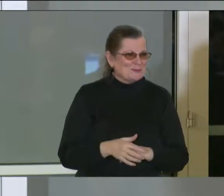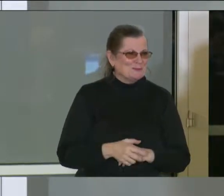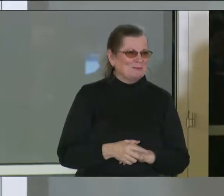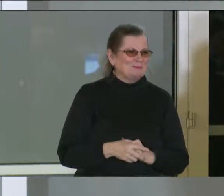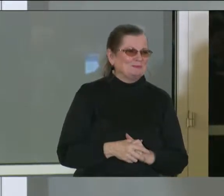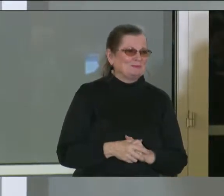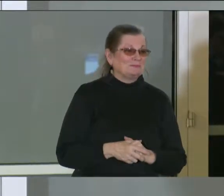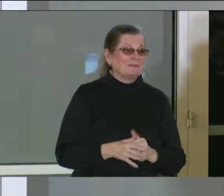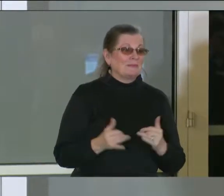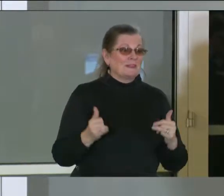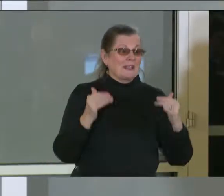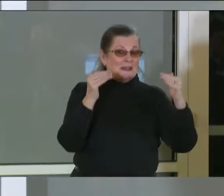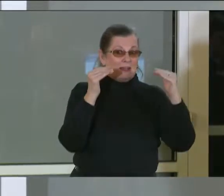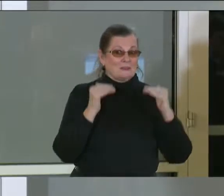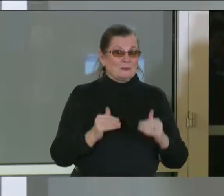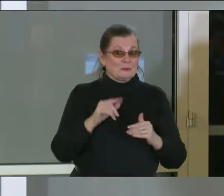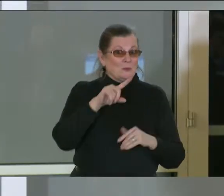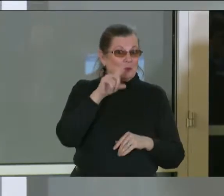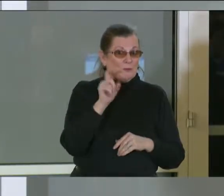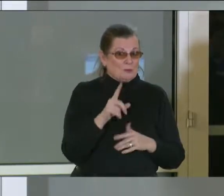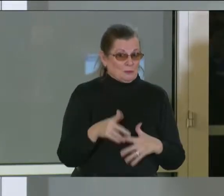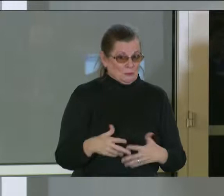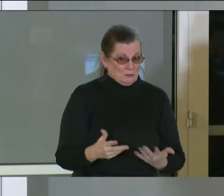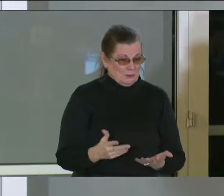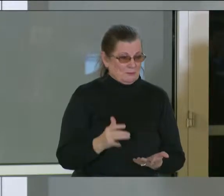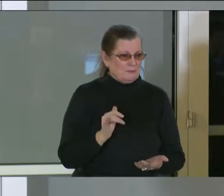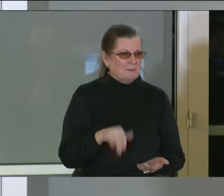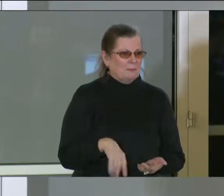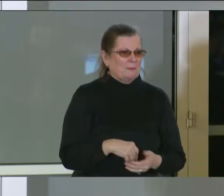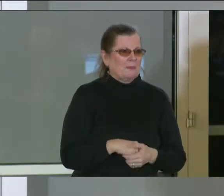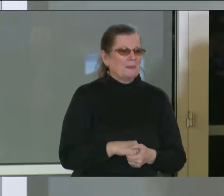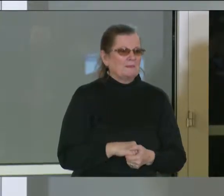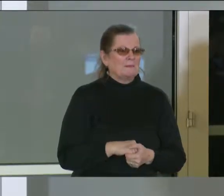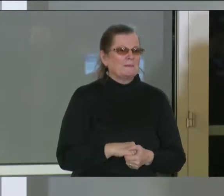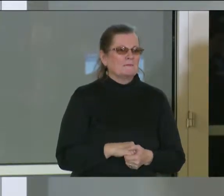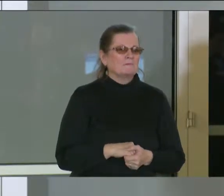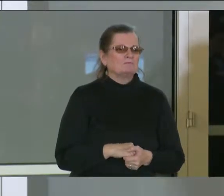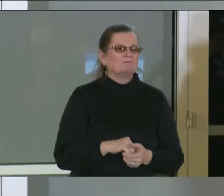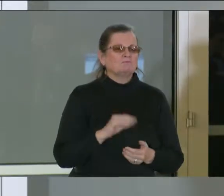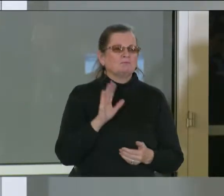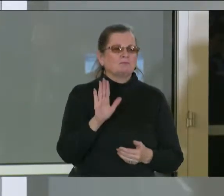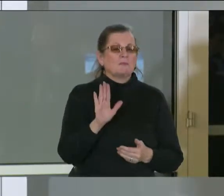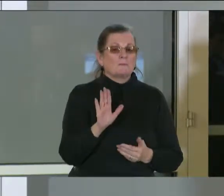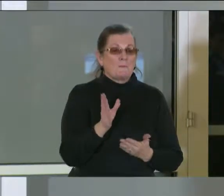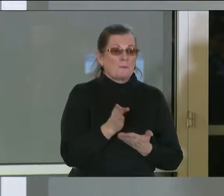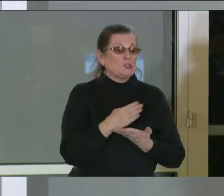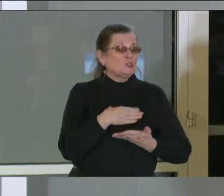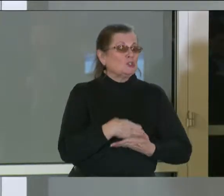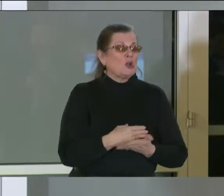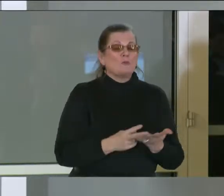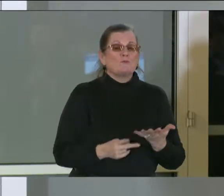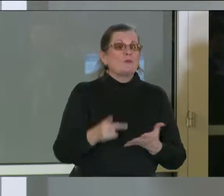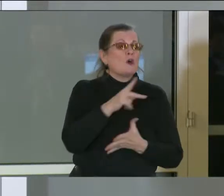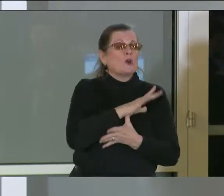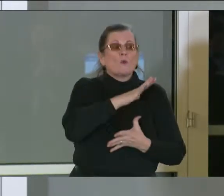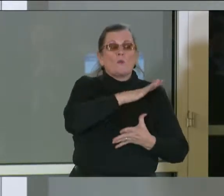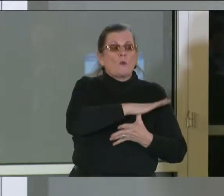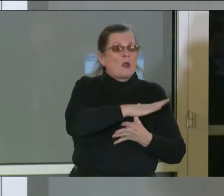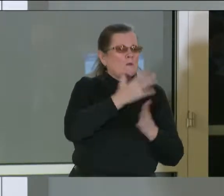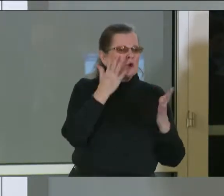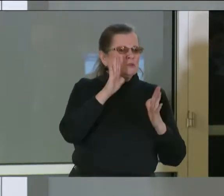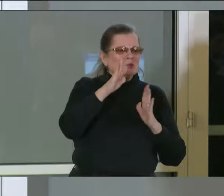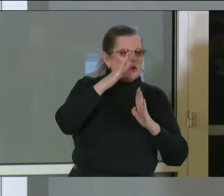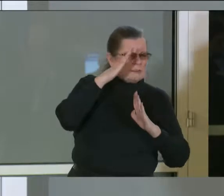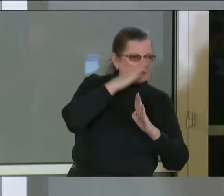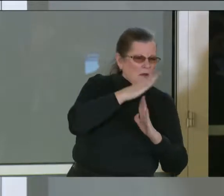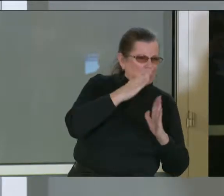next question we're going to go to is we want to know your budget priorities ranked from most important to least important. And so if